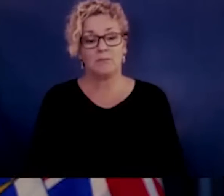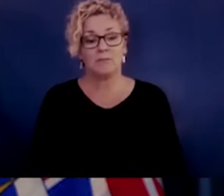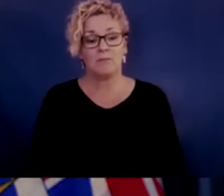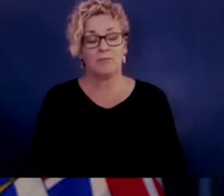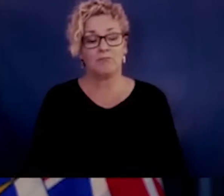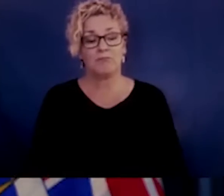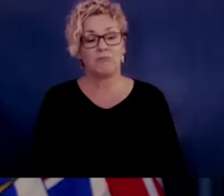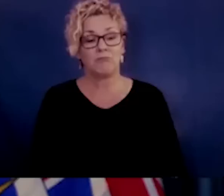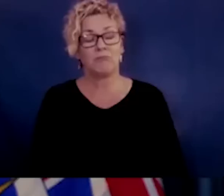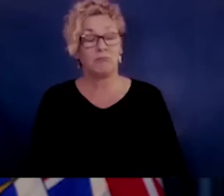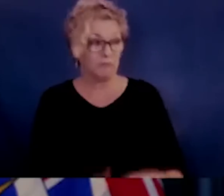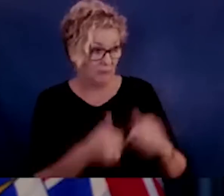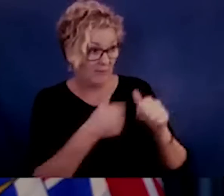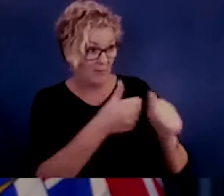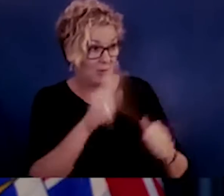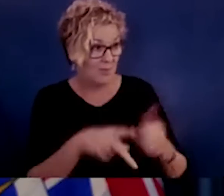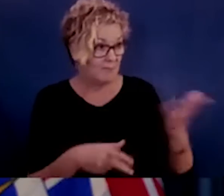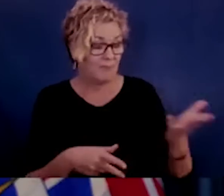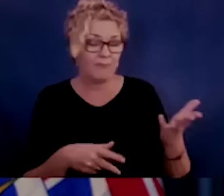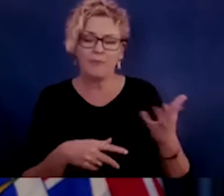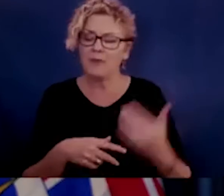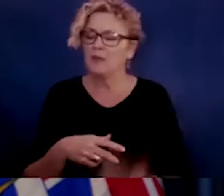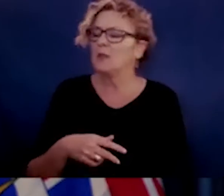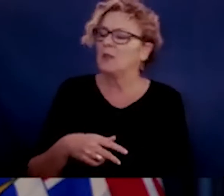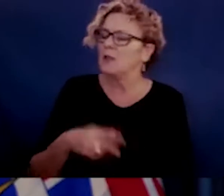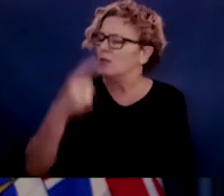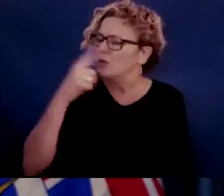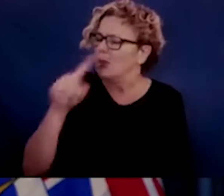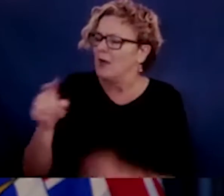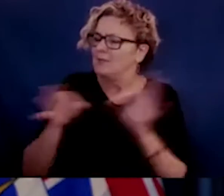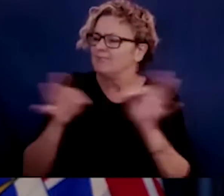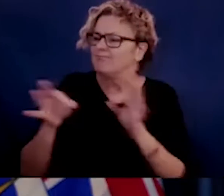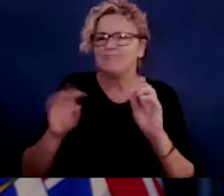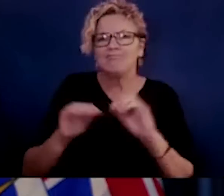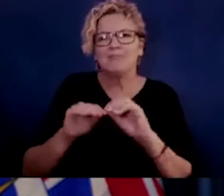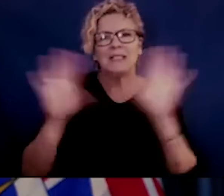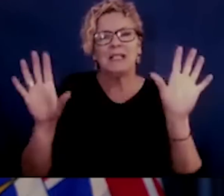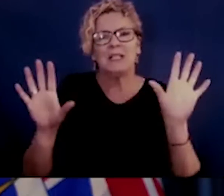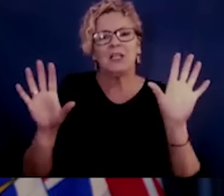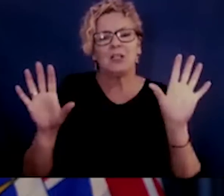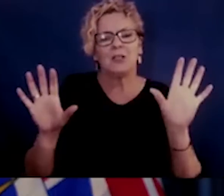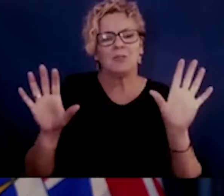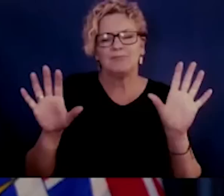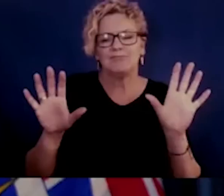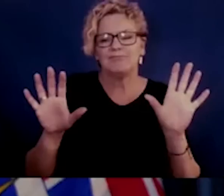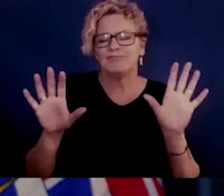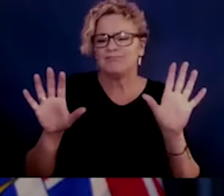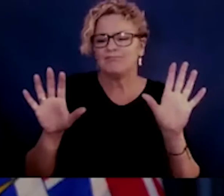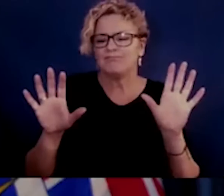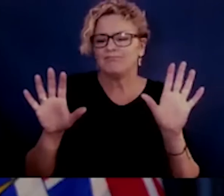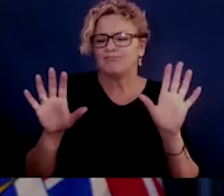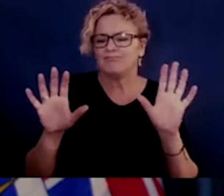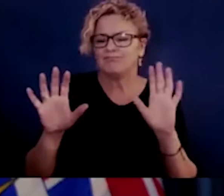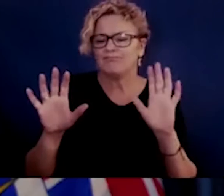most community settings. It can be an issue, particularly in healthcare, where we have a lot of people with a lot of virus.